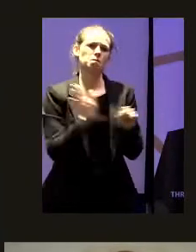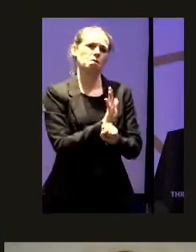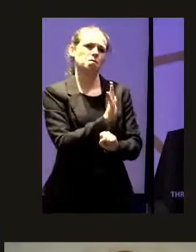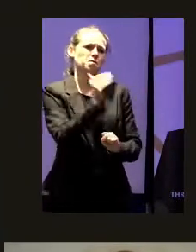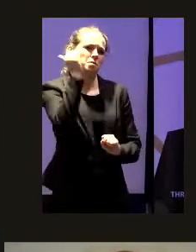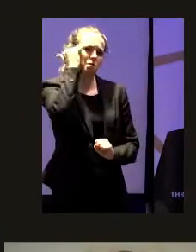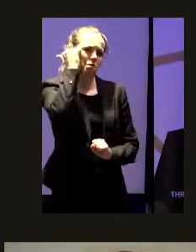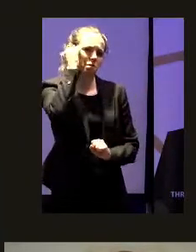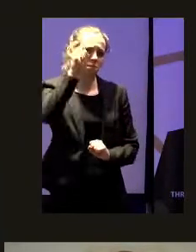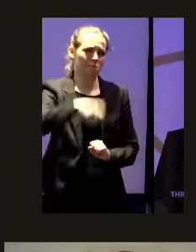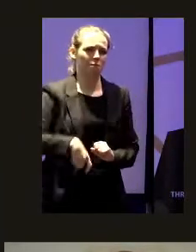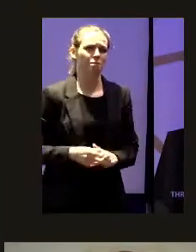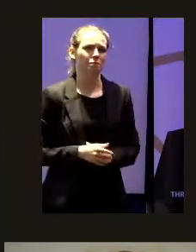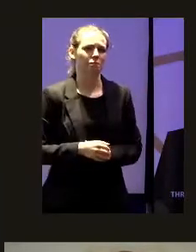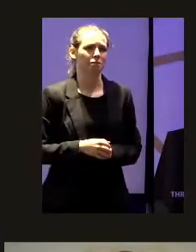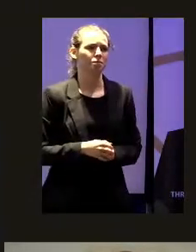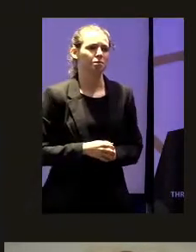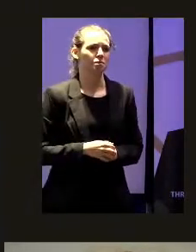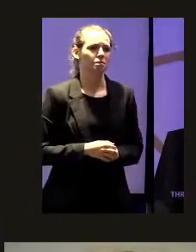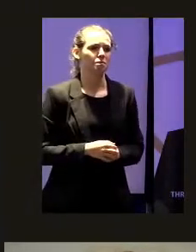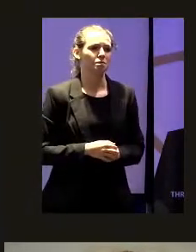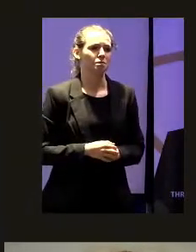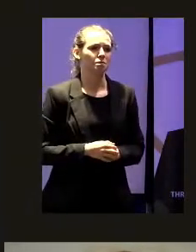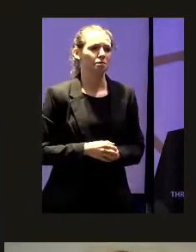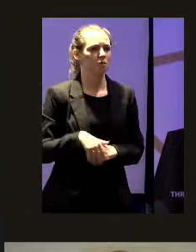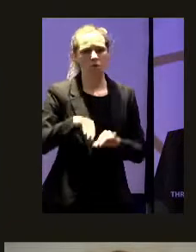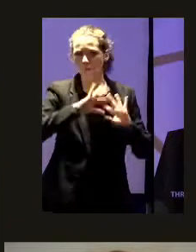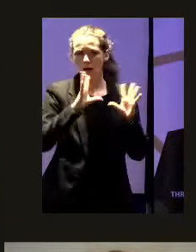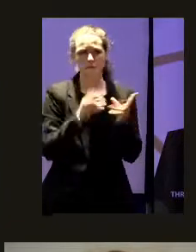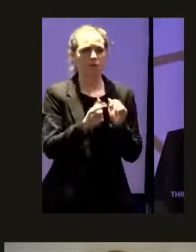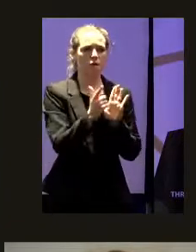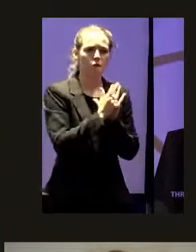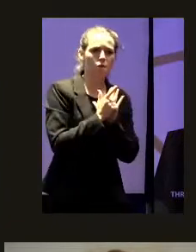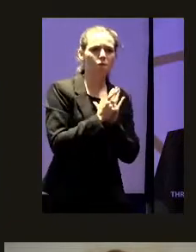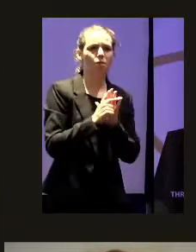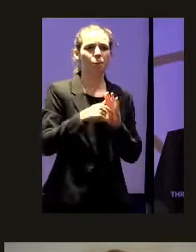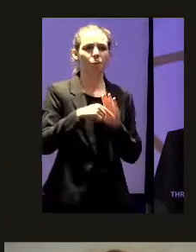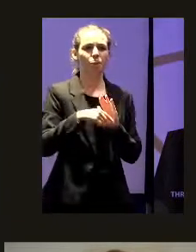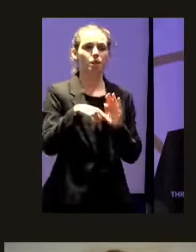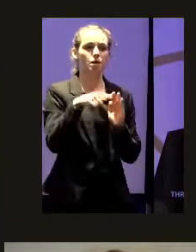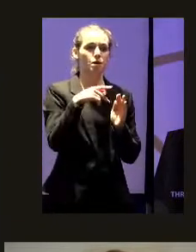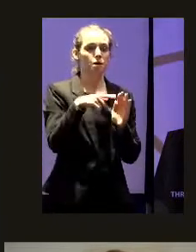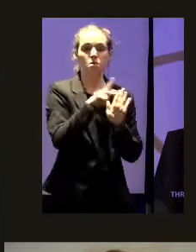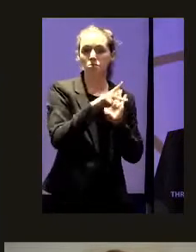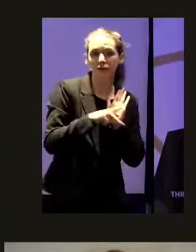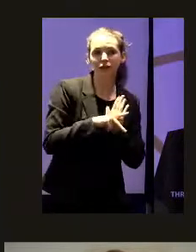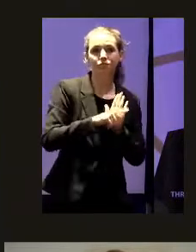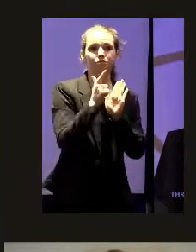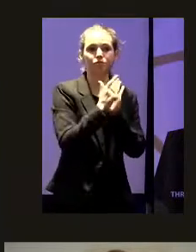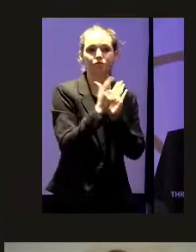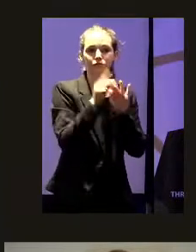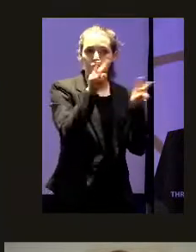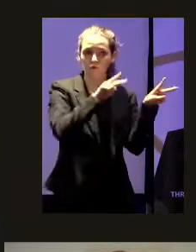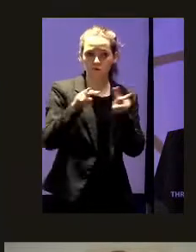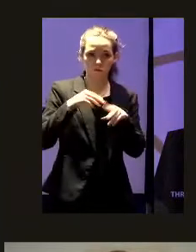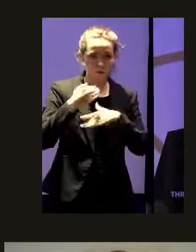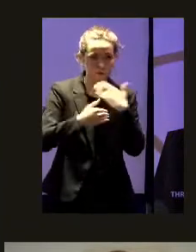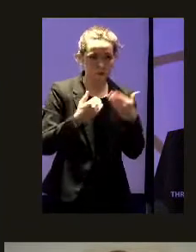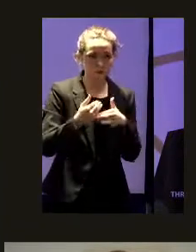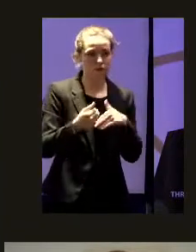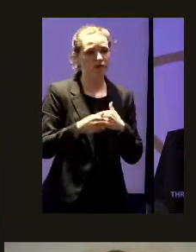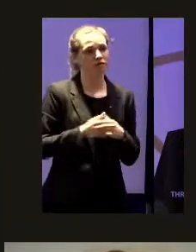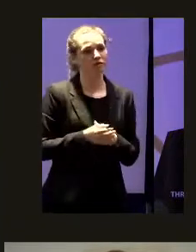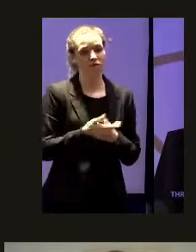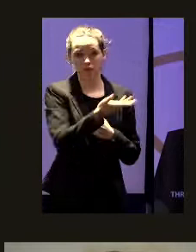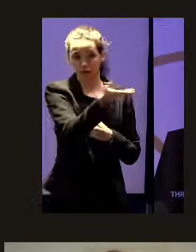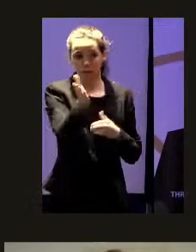names, these policies, the legislative review process, and plead with members